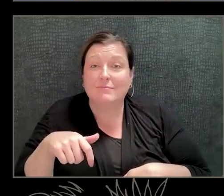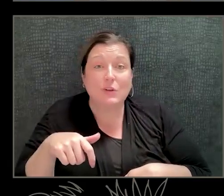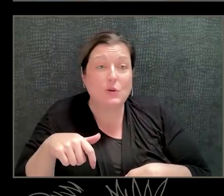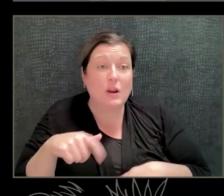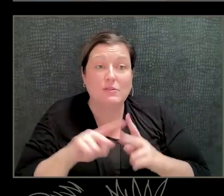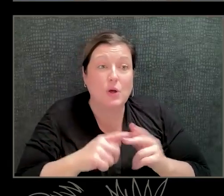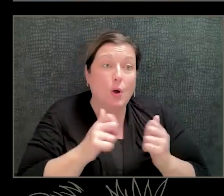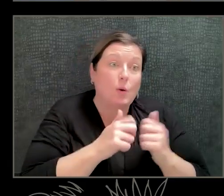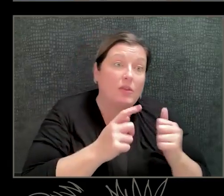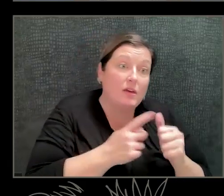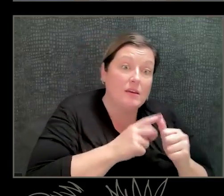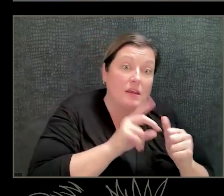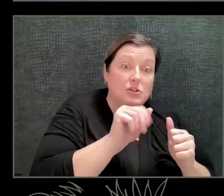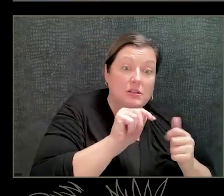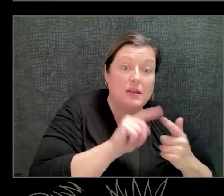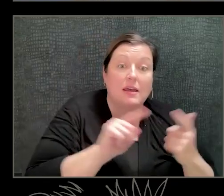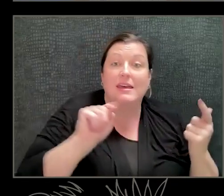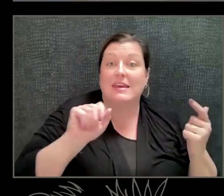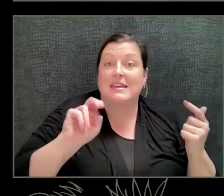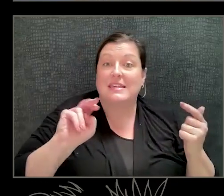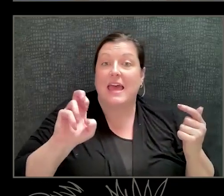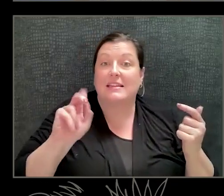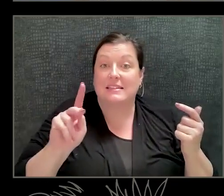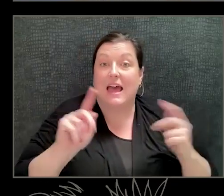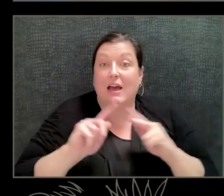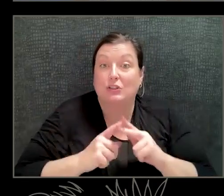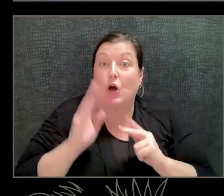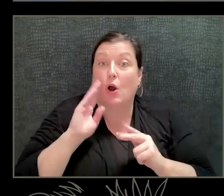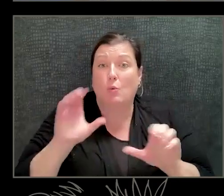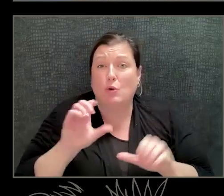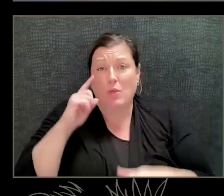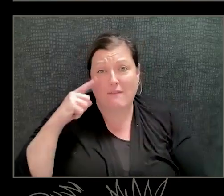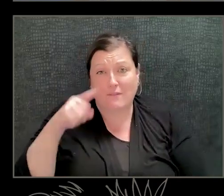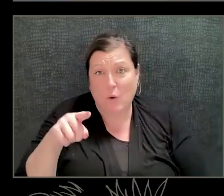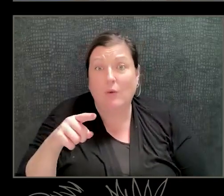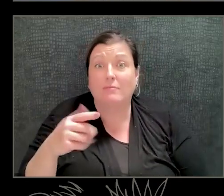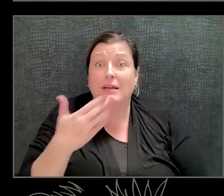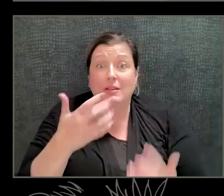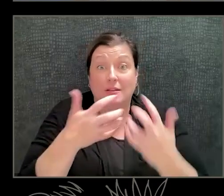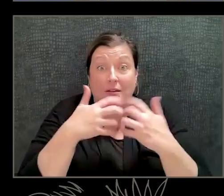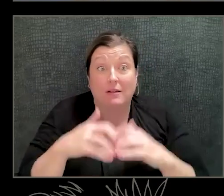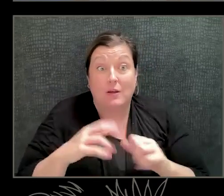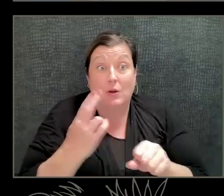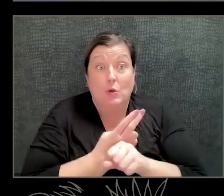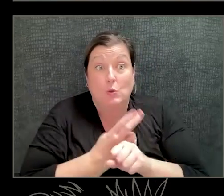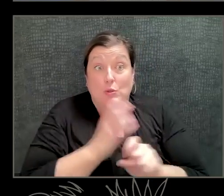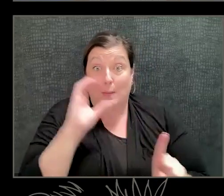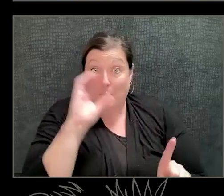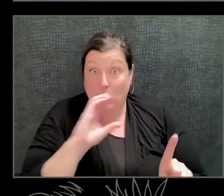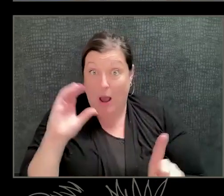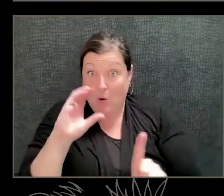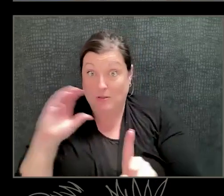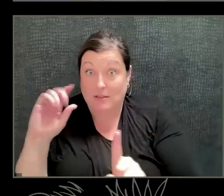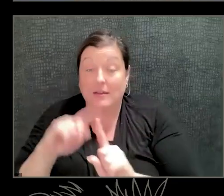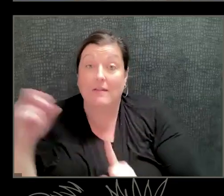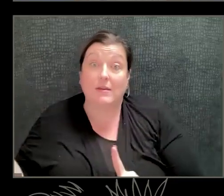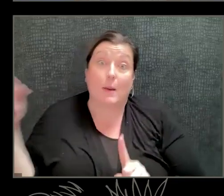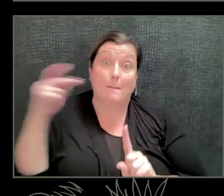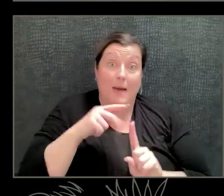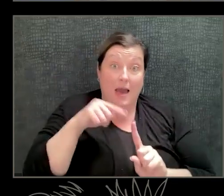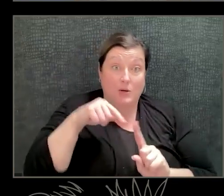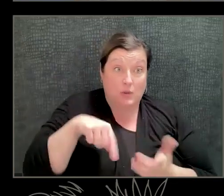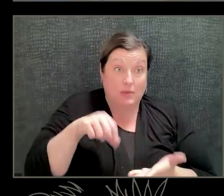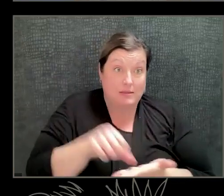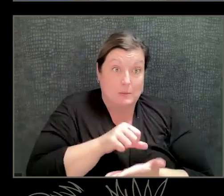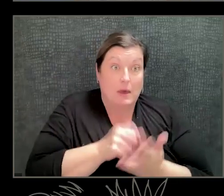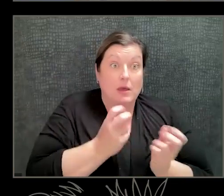data. TanStack Start will do that for you. It's all well integrated. The user starts browsing around. If they come back to this page,